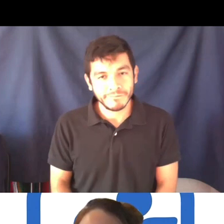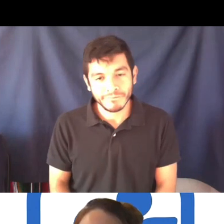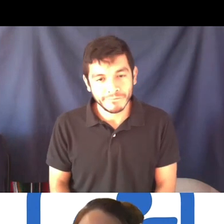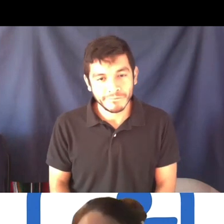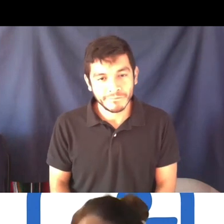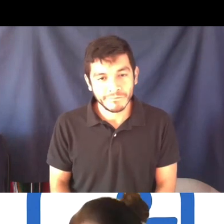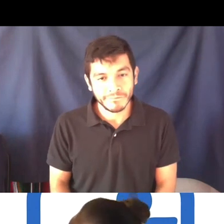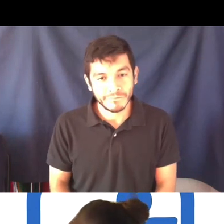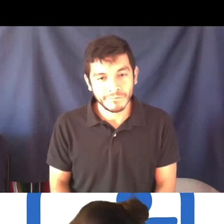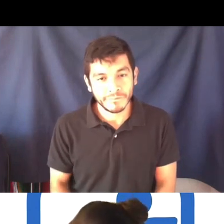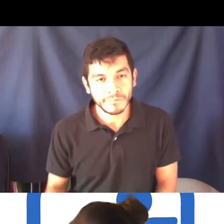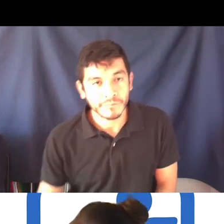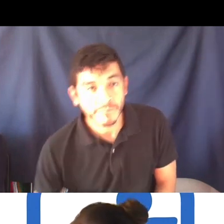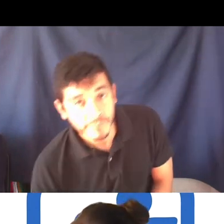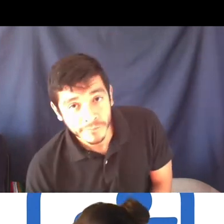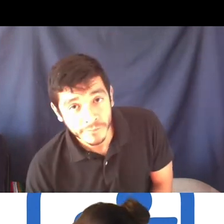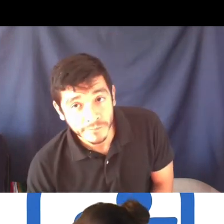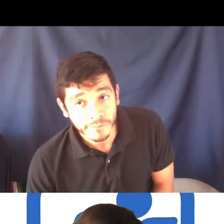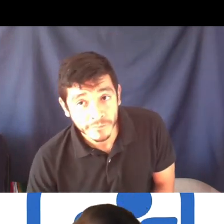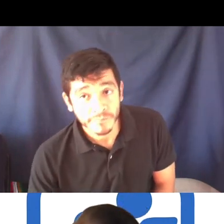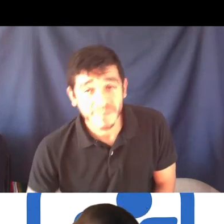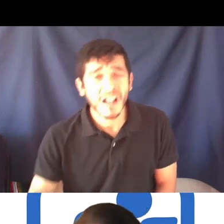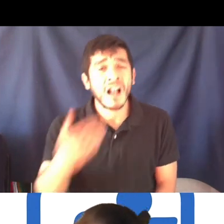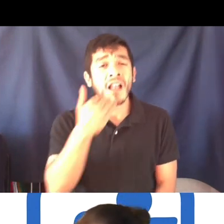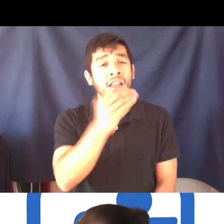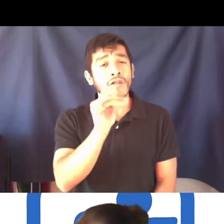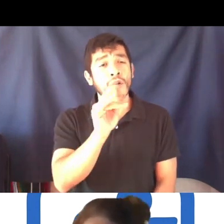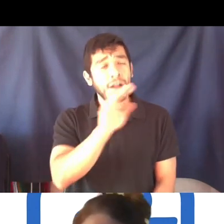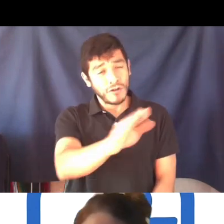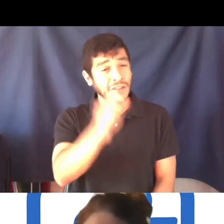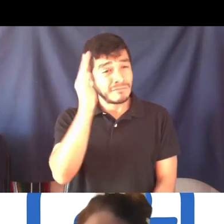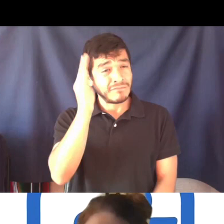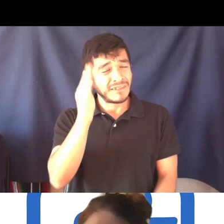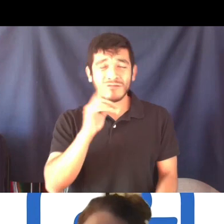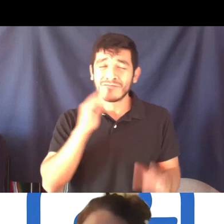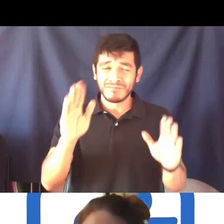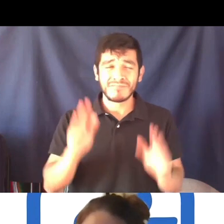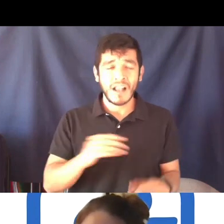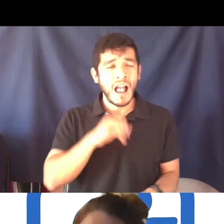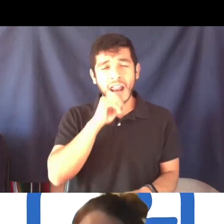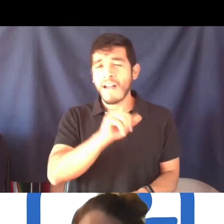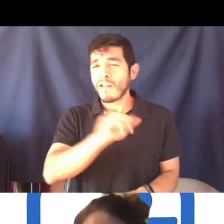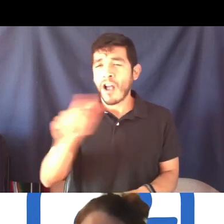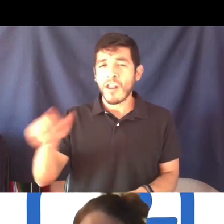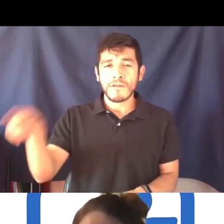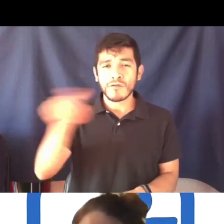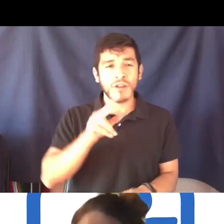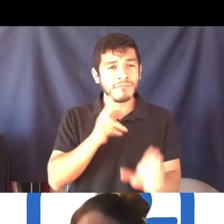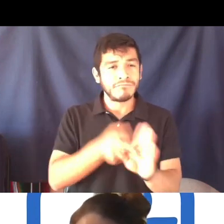Thank you, Mike. Your presentation was outstanding. I love all the participation. I would like to add something to Jenny's